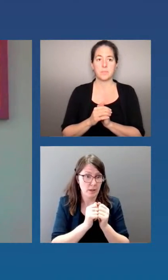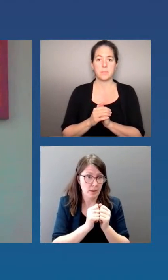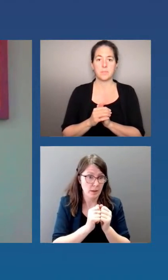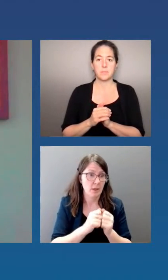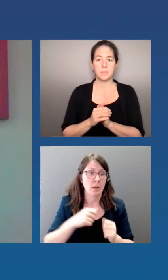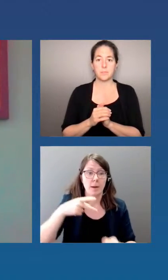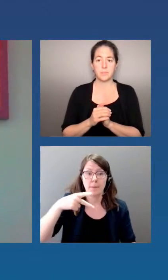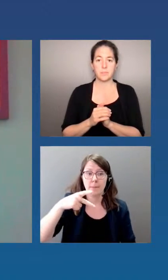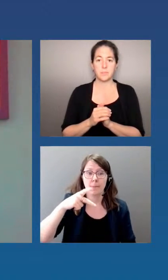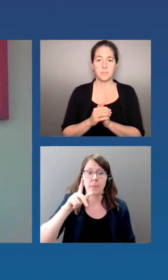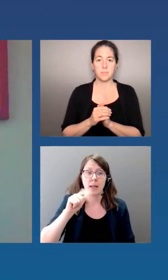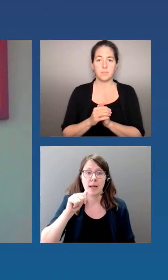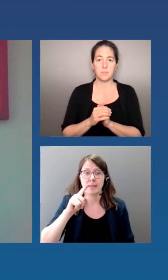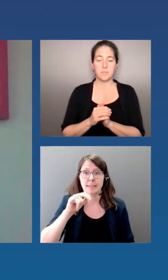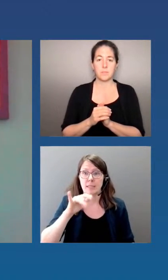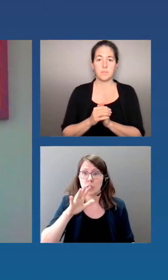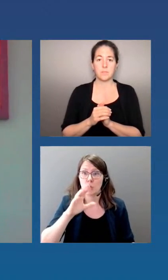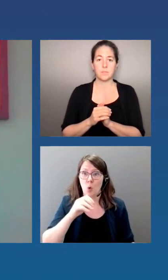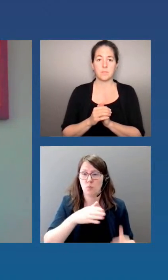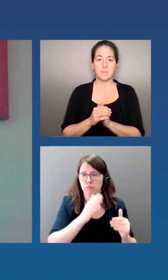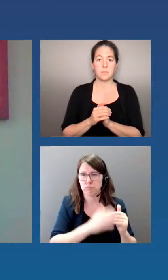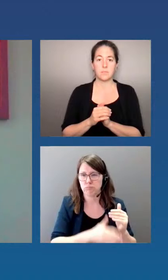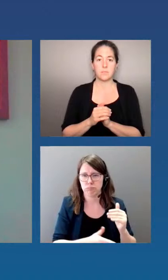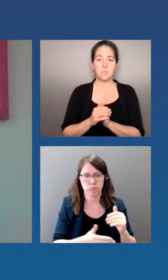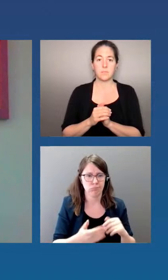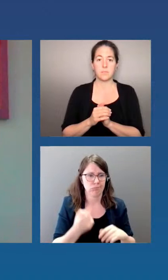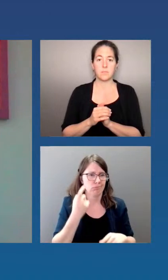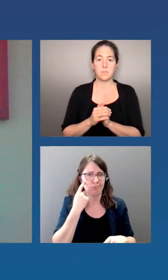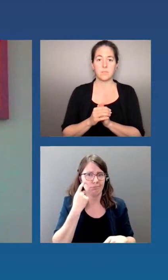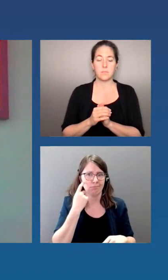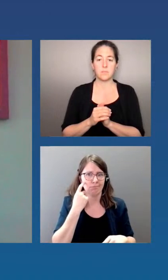and what studies are going to be done for that technology?